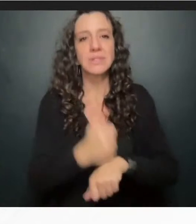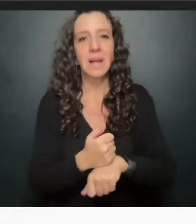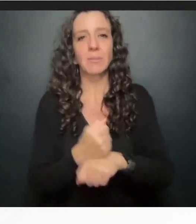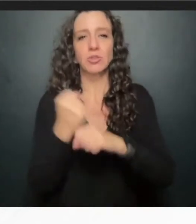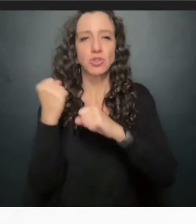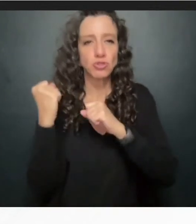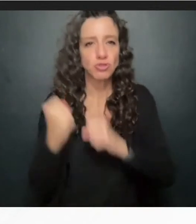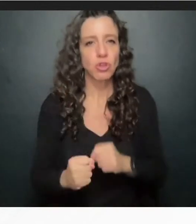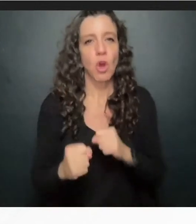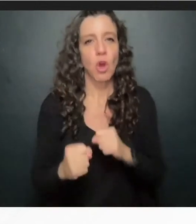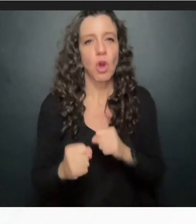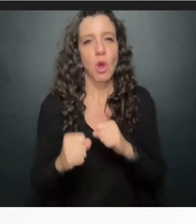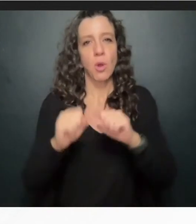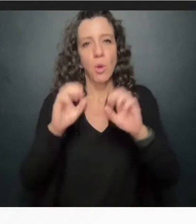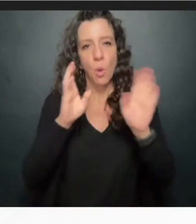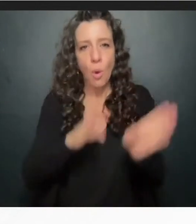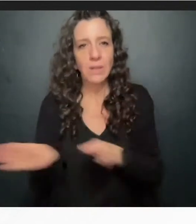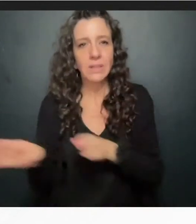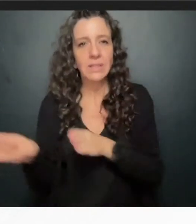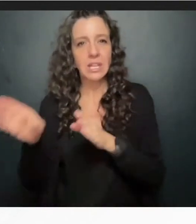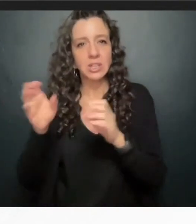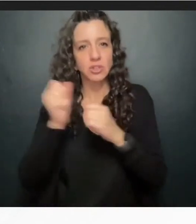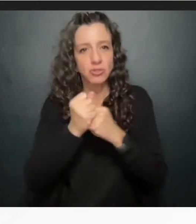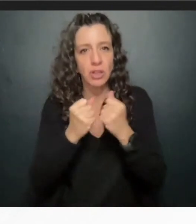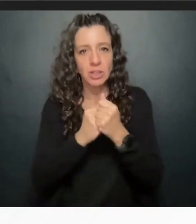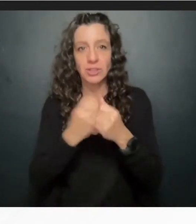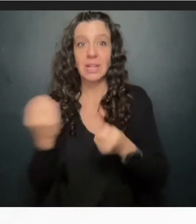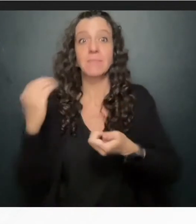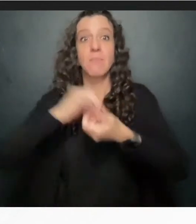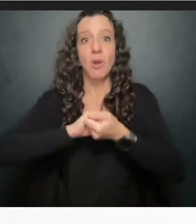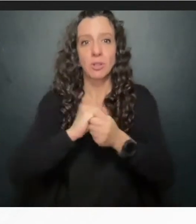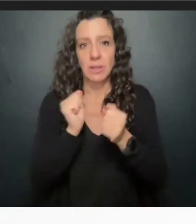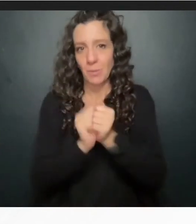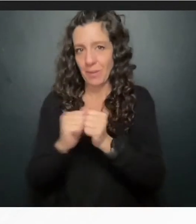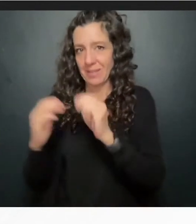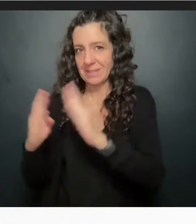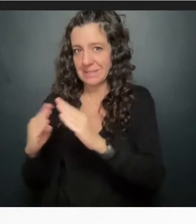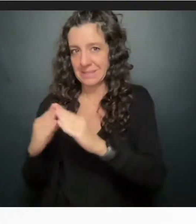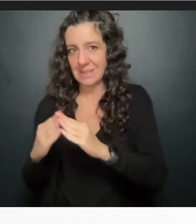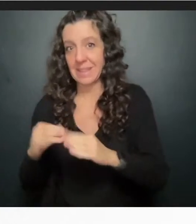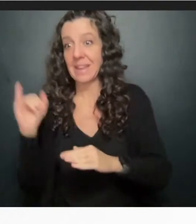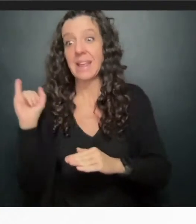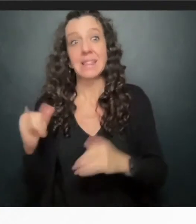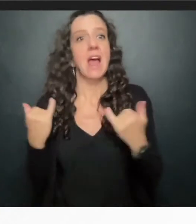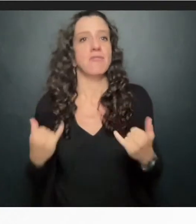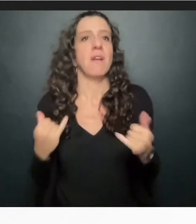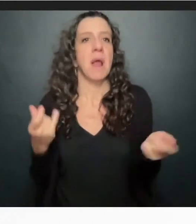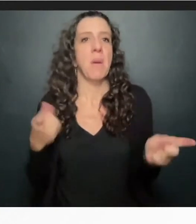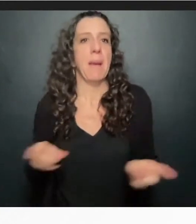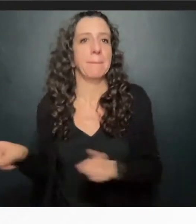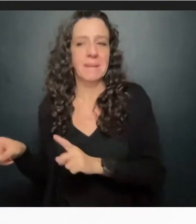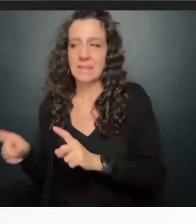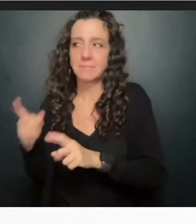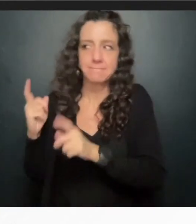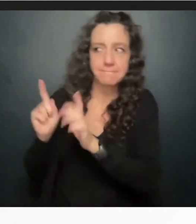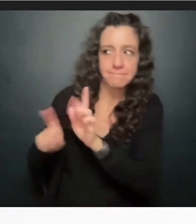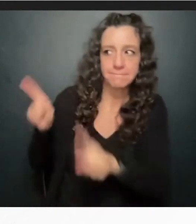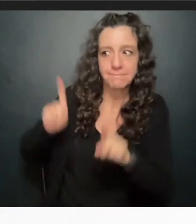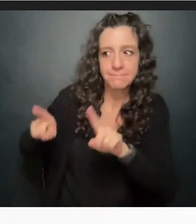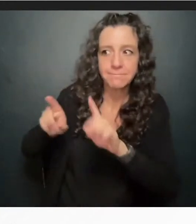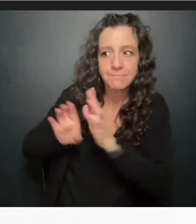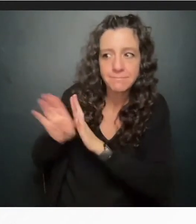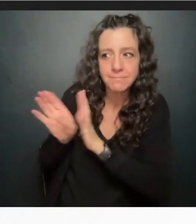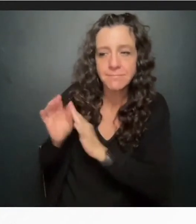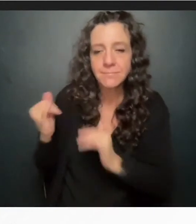strong organizational structure in partnership with the city. That groundwork's being done right now. There's a ton of